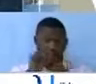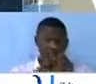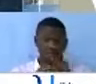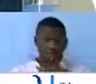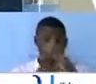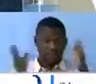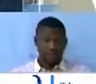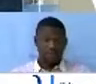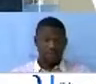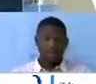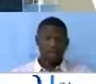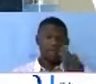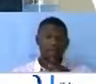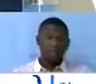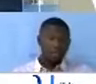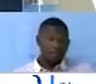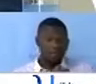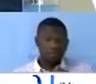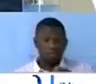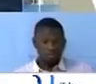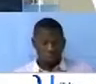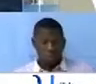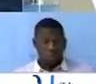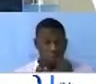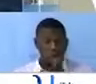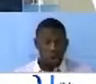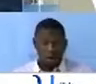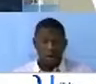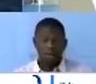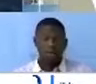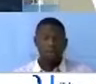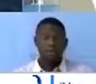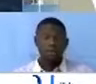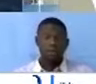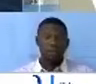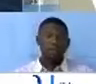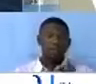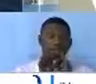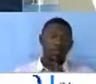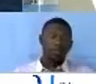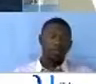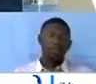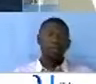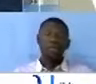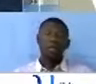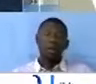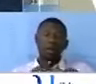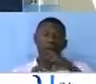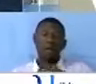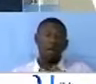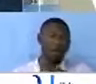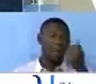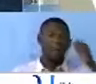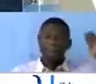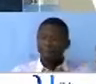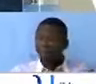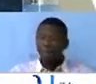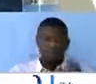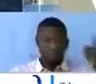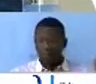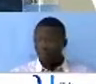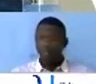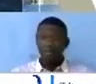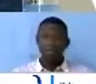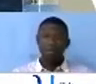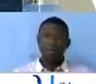If they do not confess, they are taken away and beaten. They